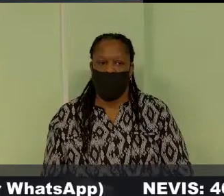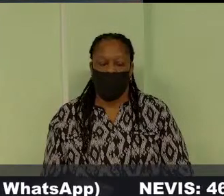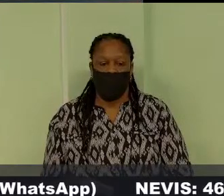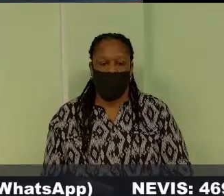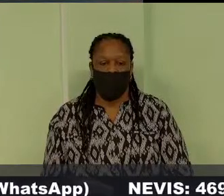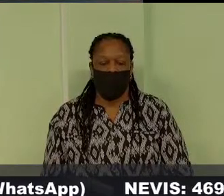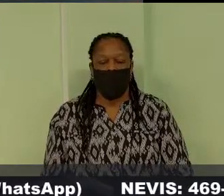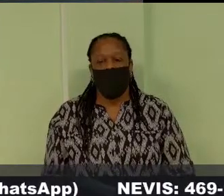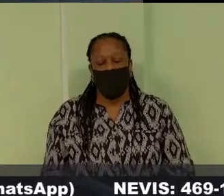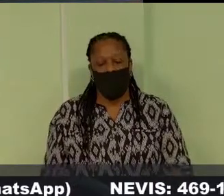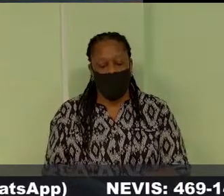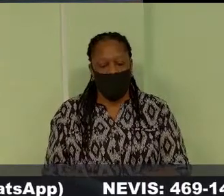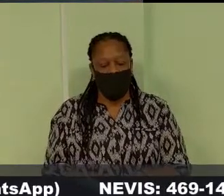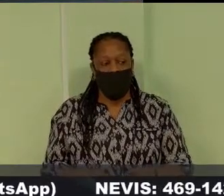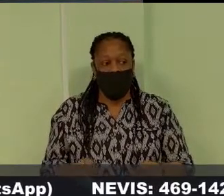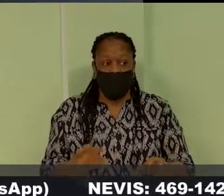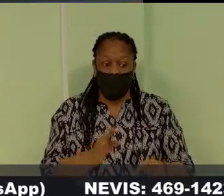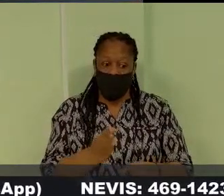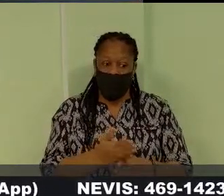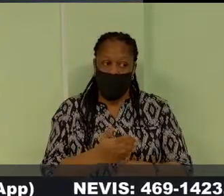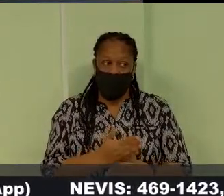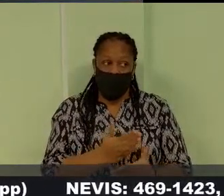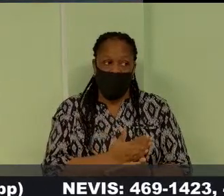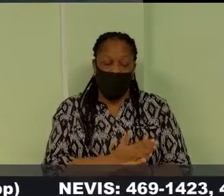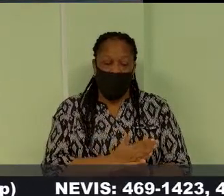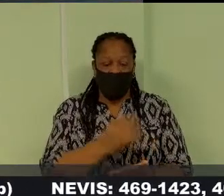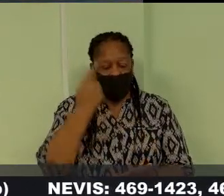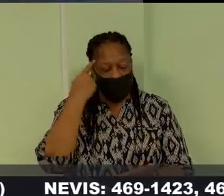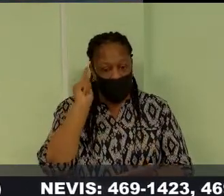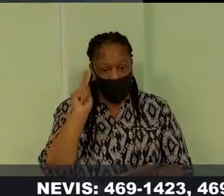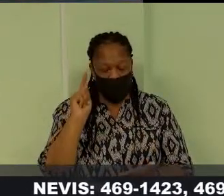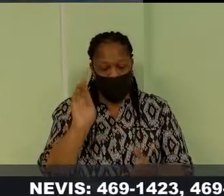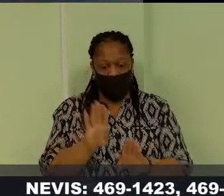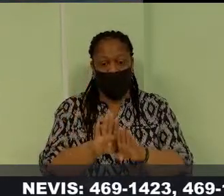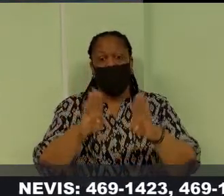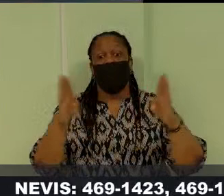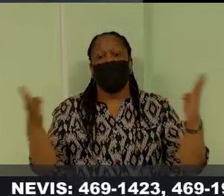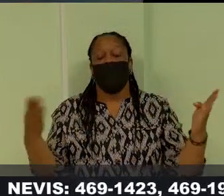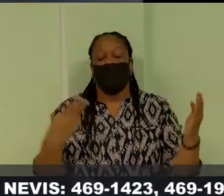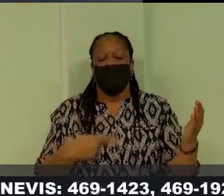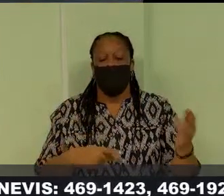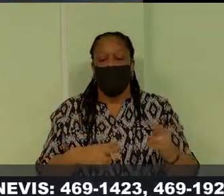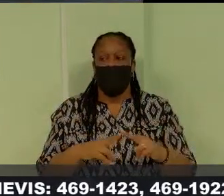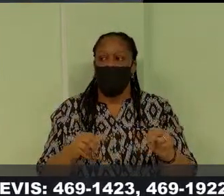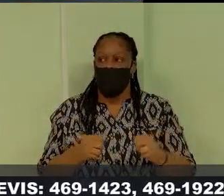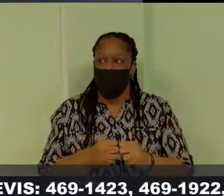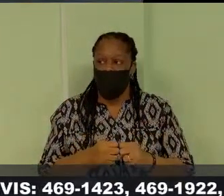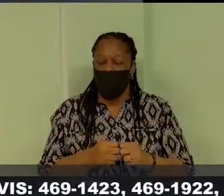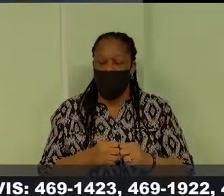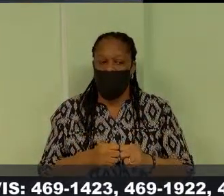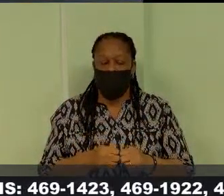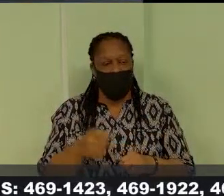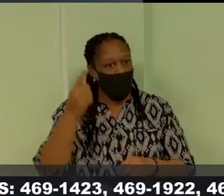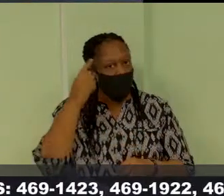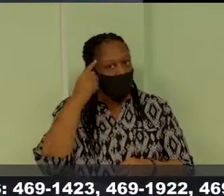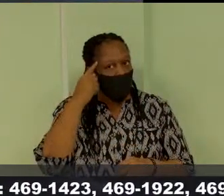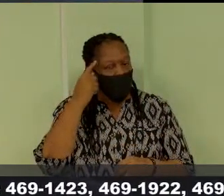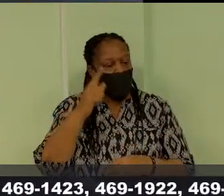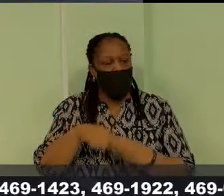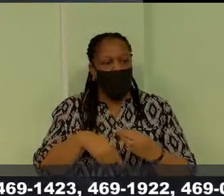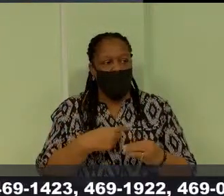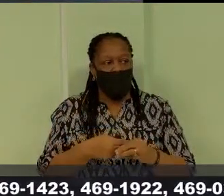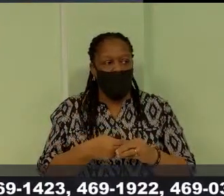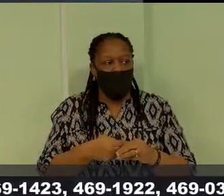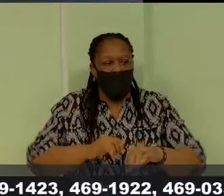As we prepare for the opening of our borders, it is important for us to continue to think of all the ways we can prevent the